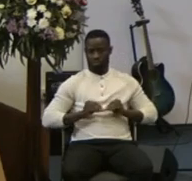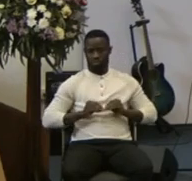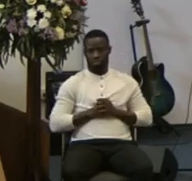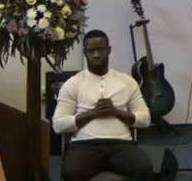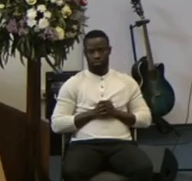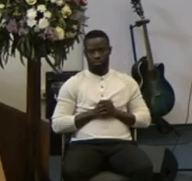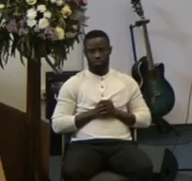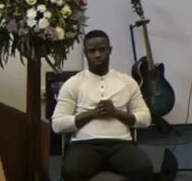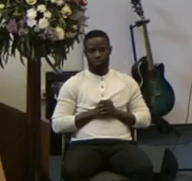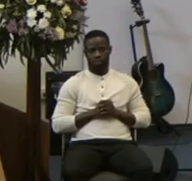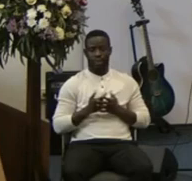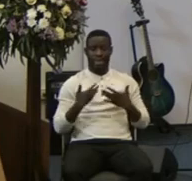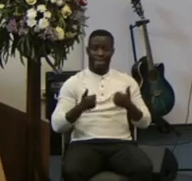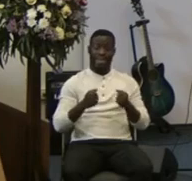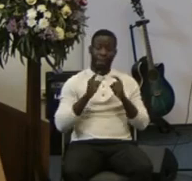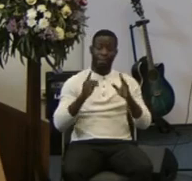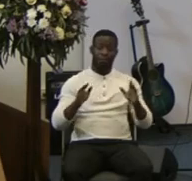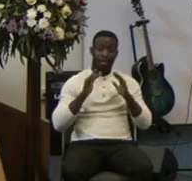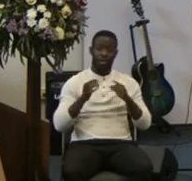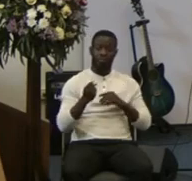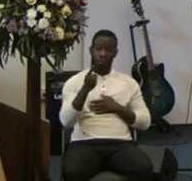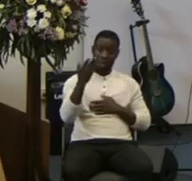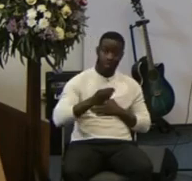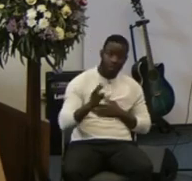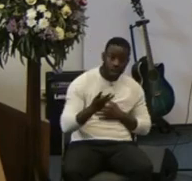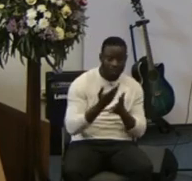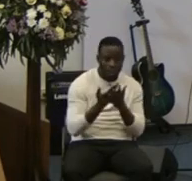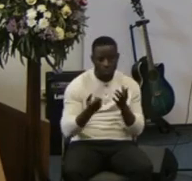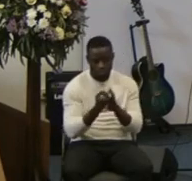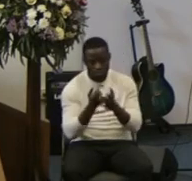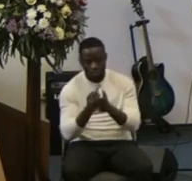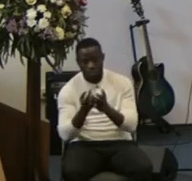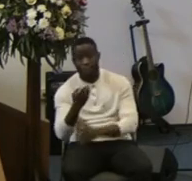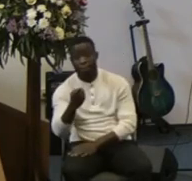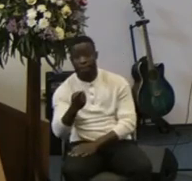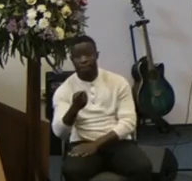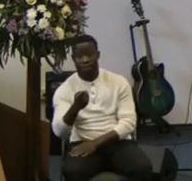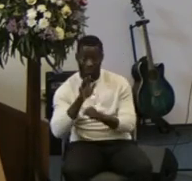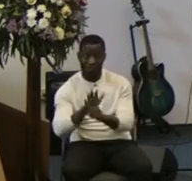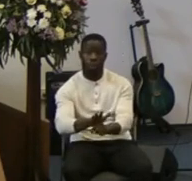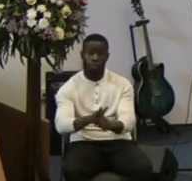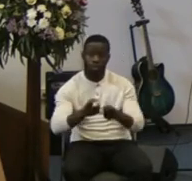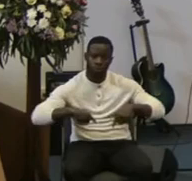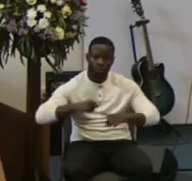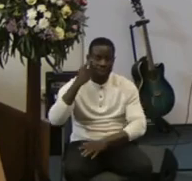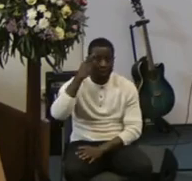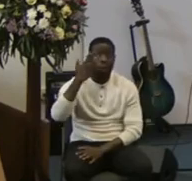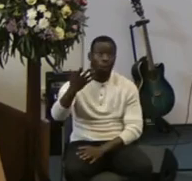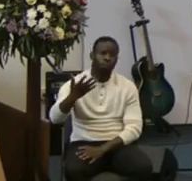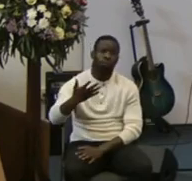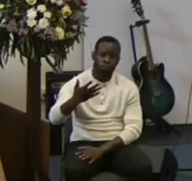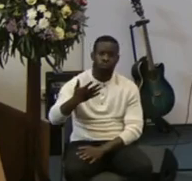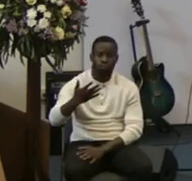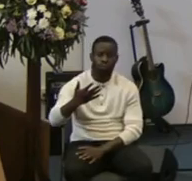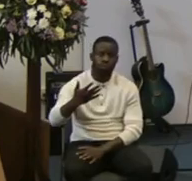So these healing miracles, okay, there's a third of them, there's a lot of them. They mustn't force us into thinking